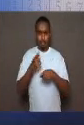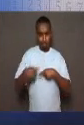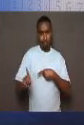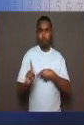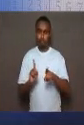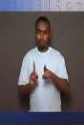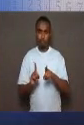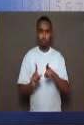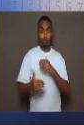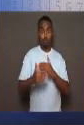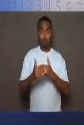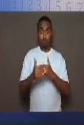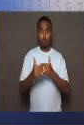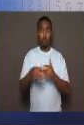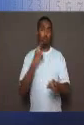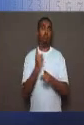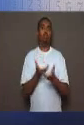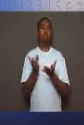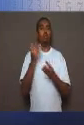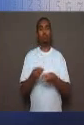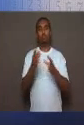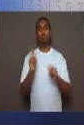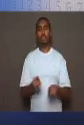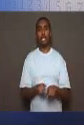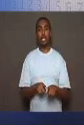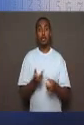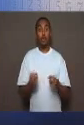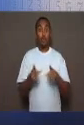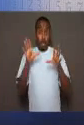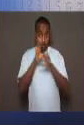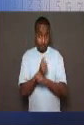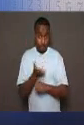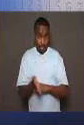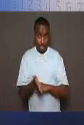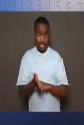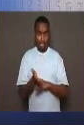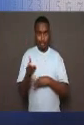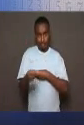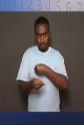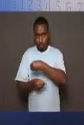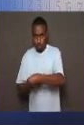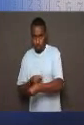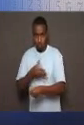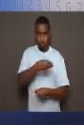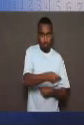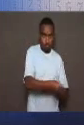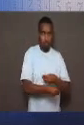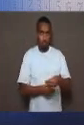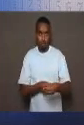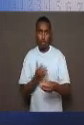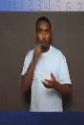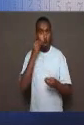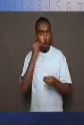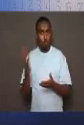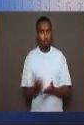constructive criticism when they are appropriate. When you have finished, trade back your papers, take